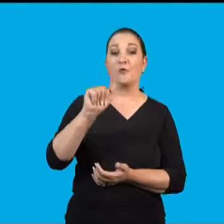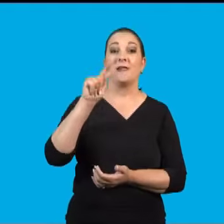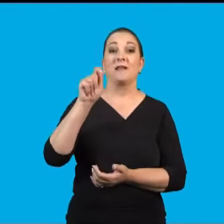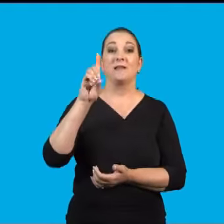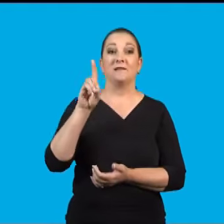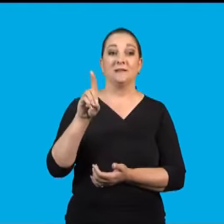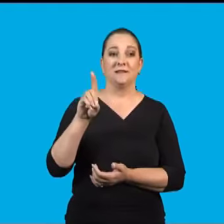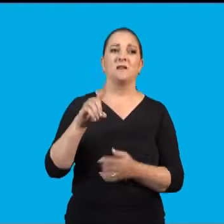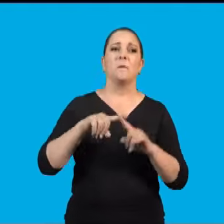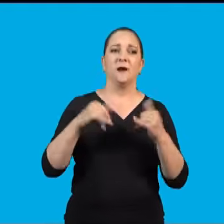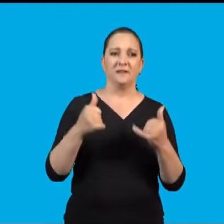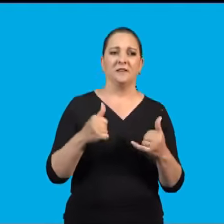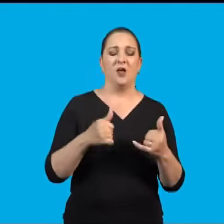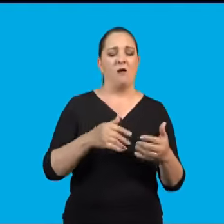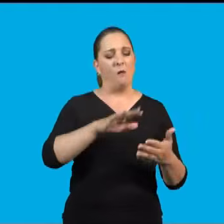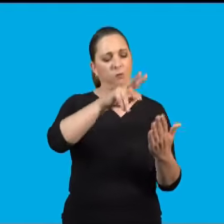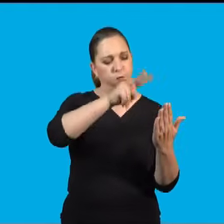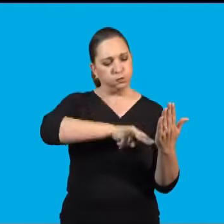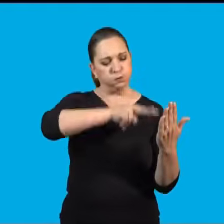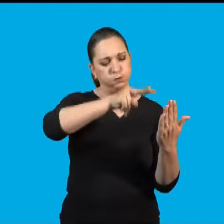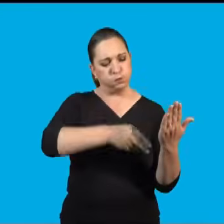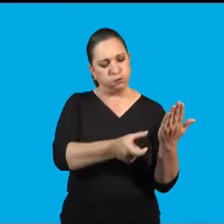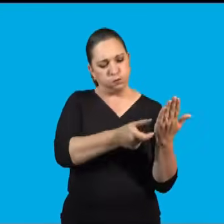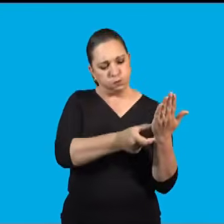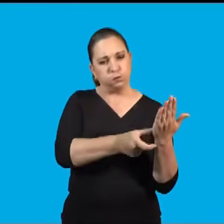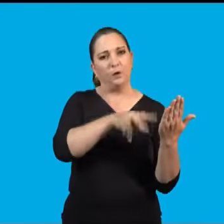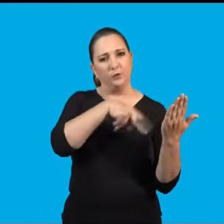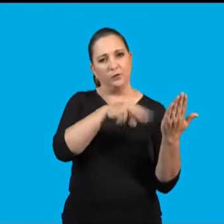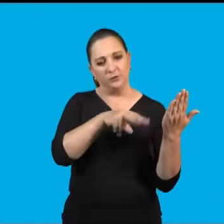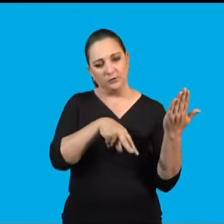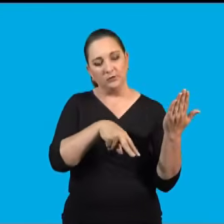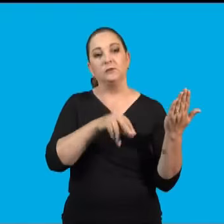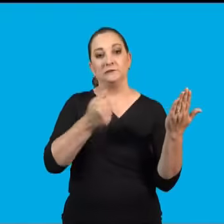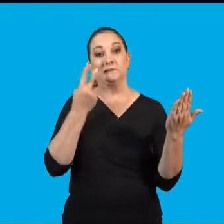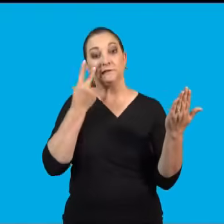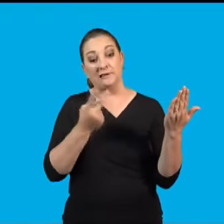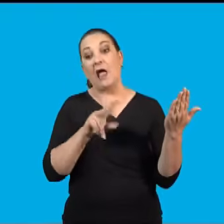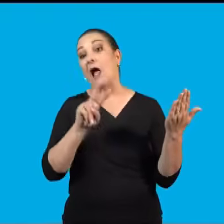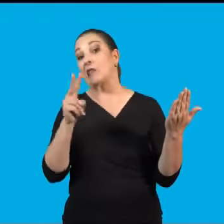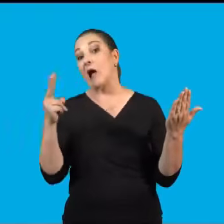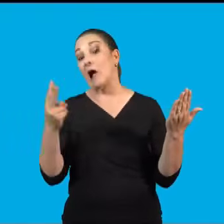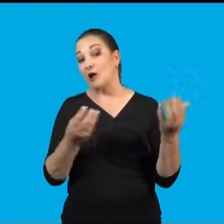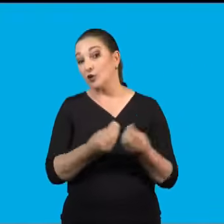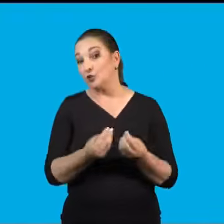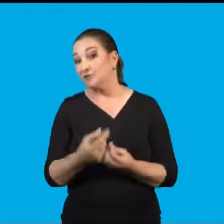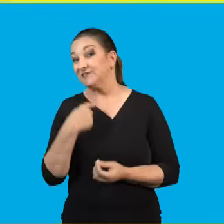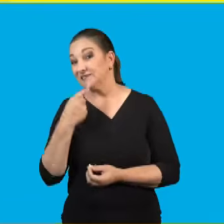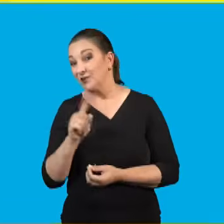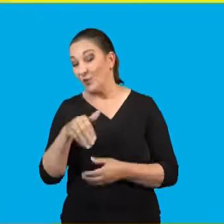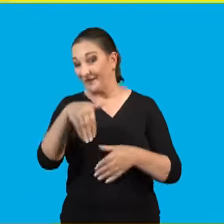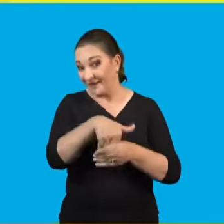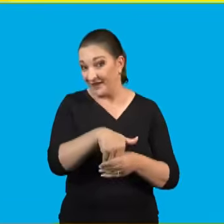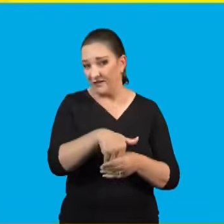from having read the entire paper to see what the other sources say. I hope all